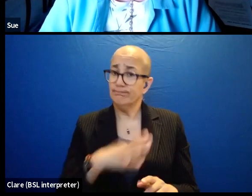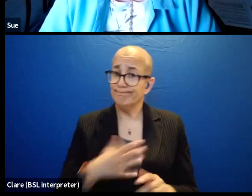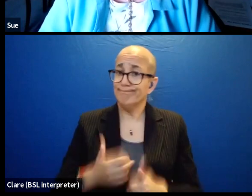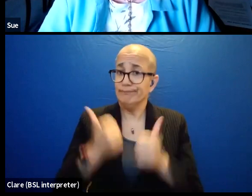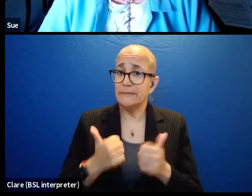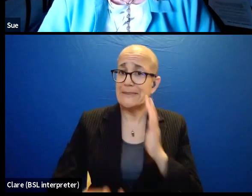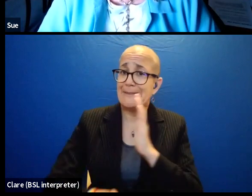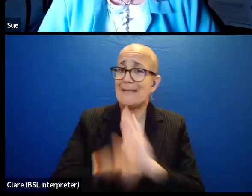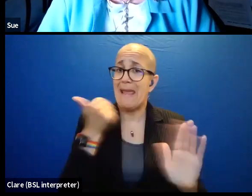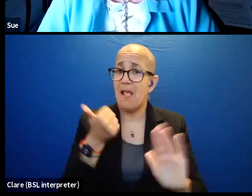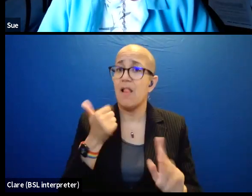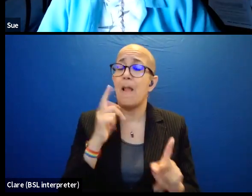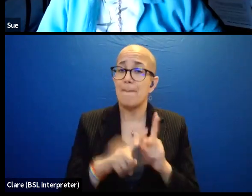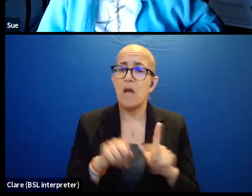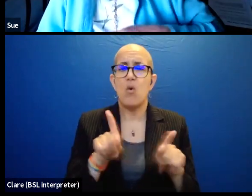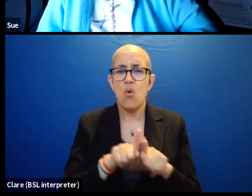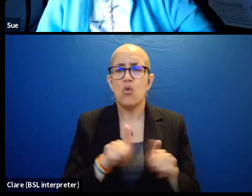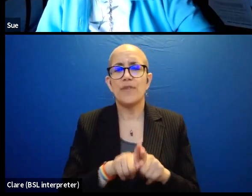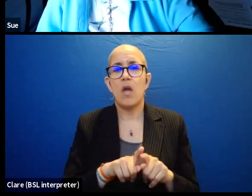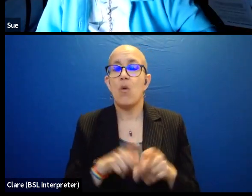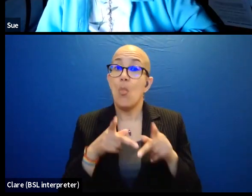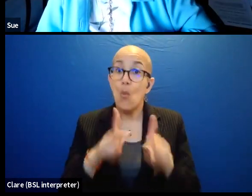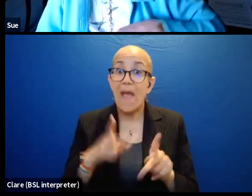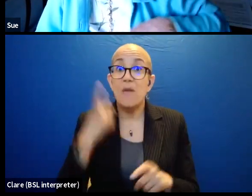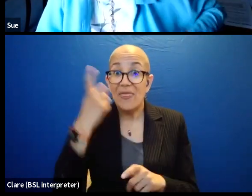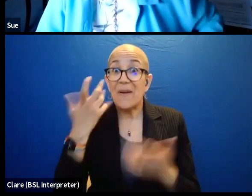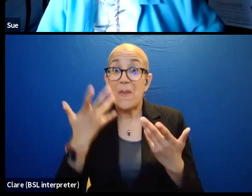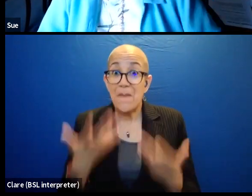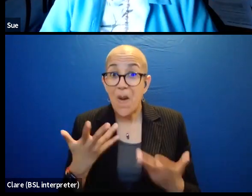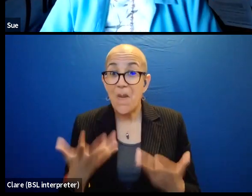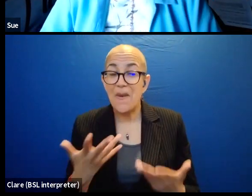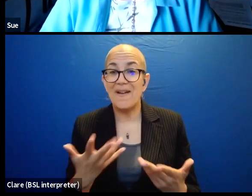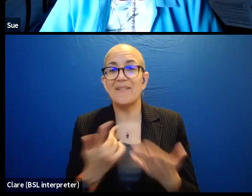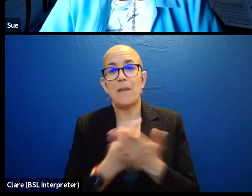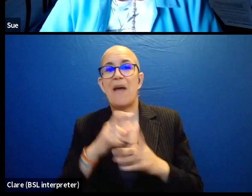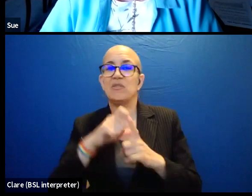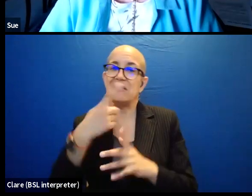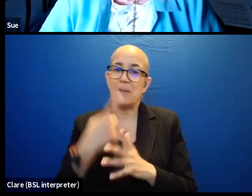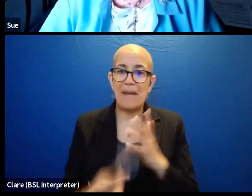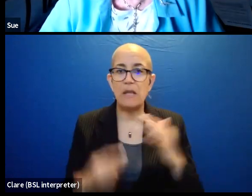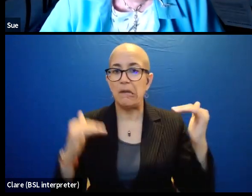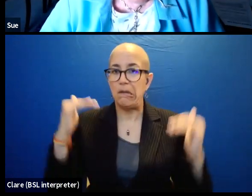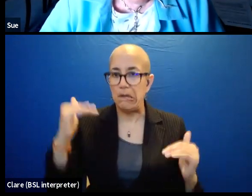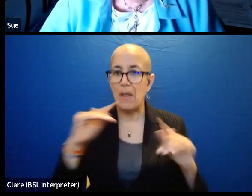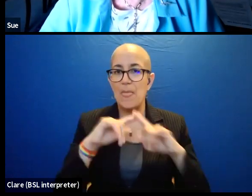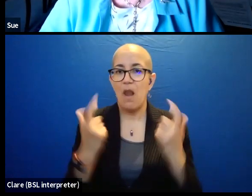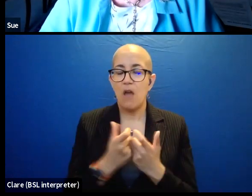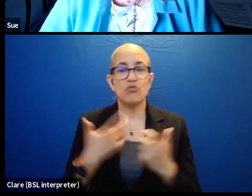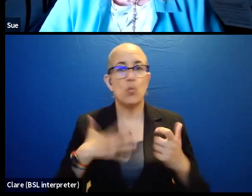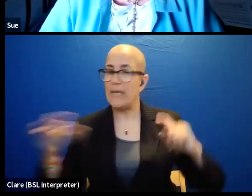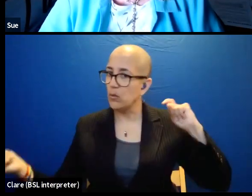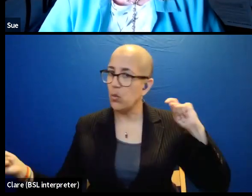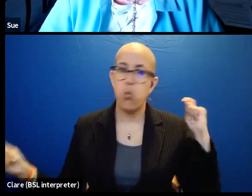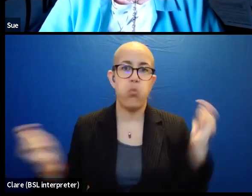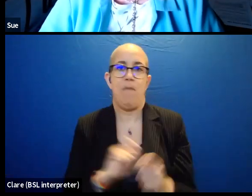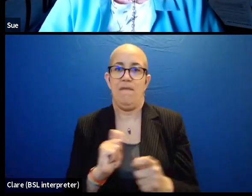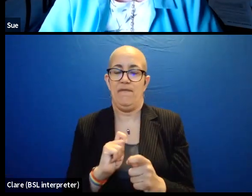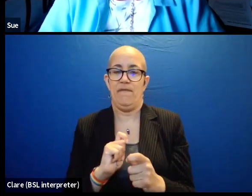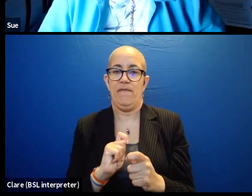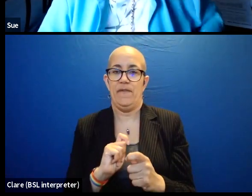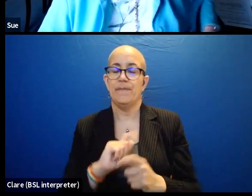takes flipping on its head the way that we think currently about disability in the classroom. Because one